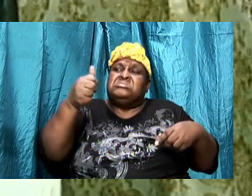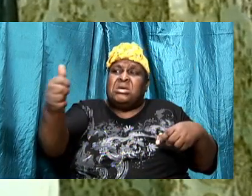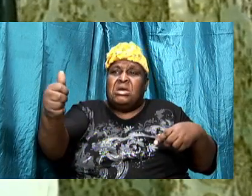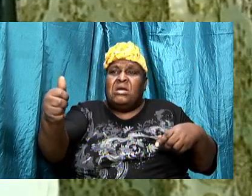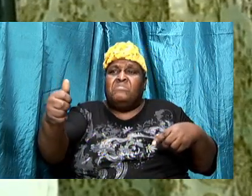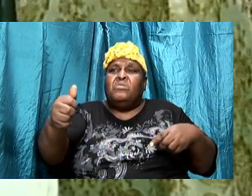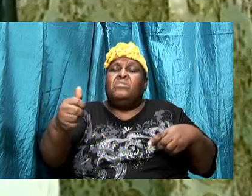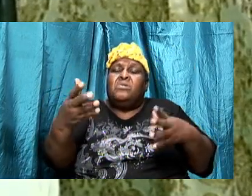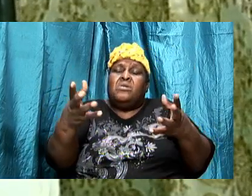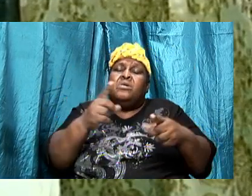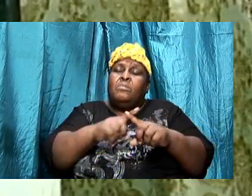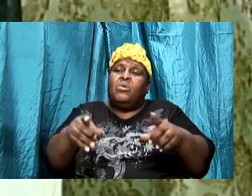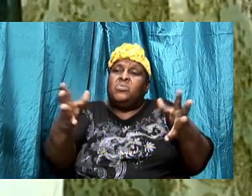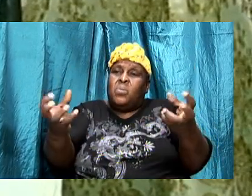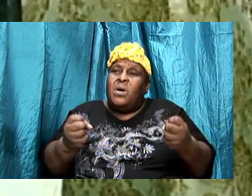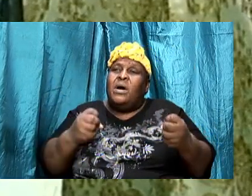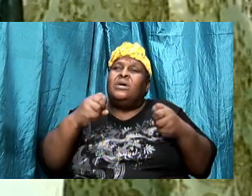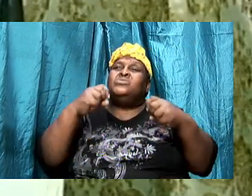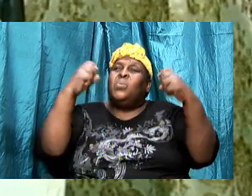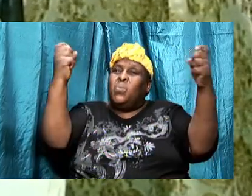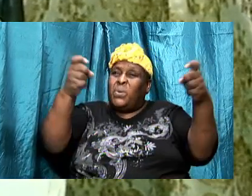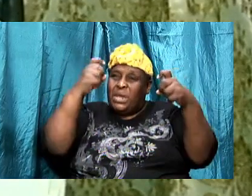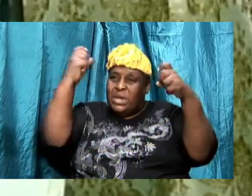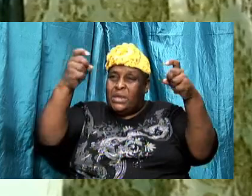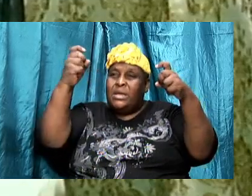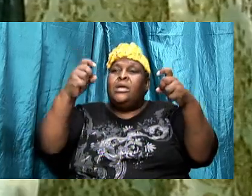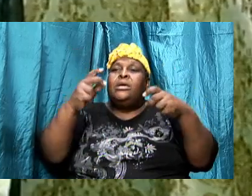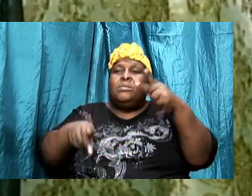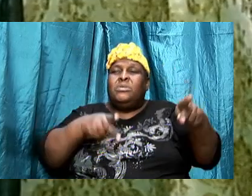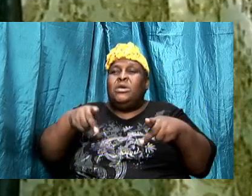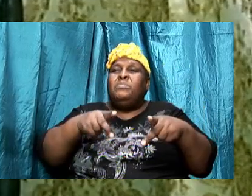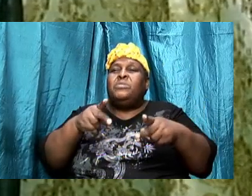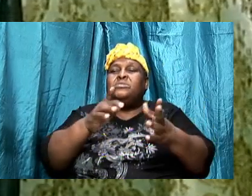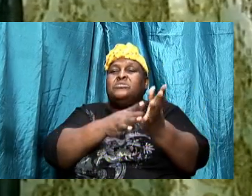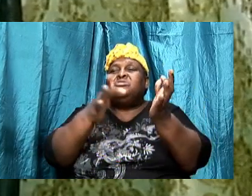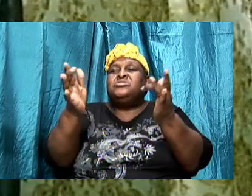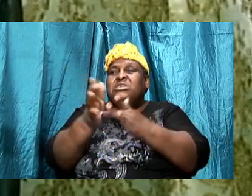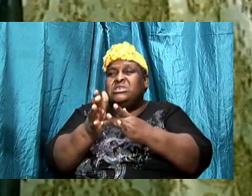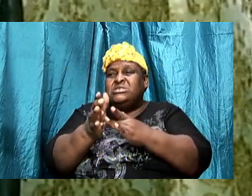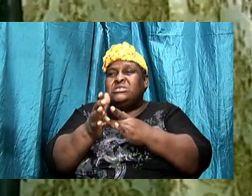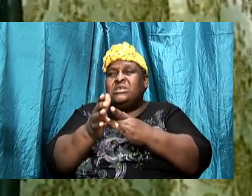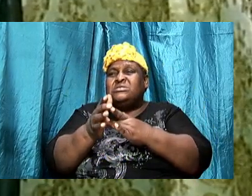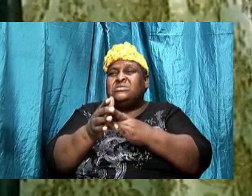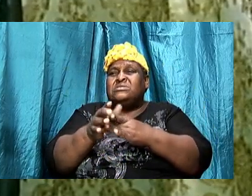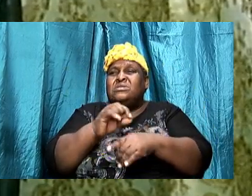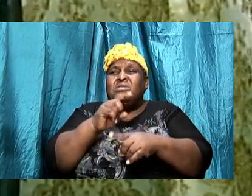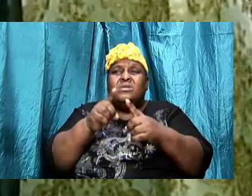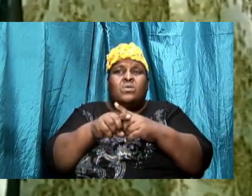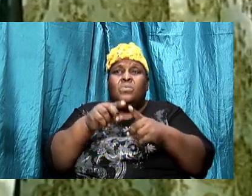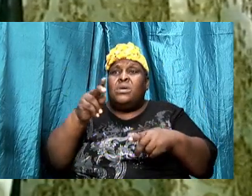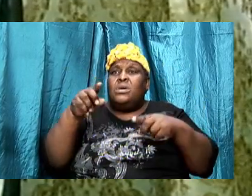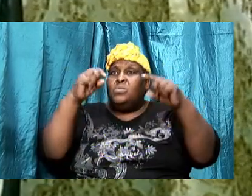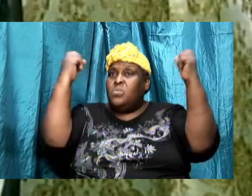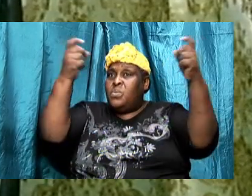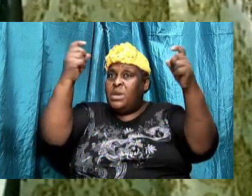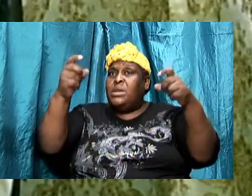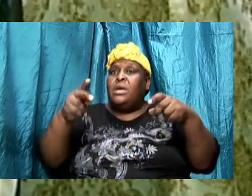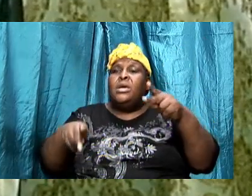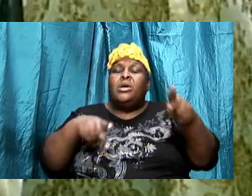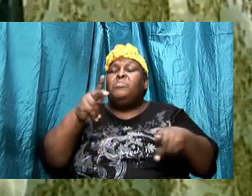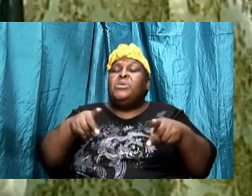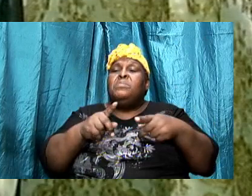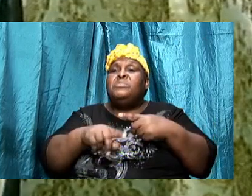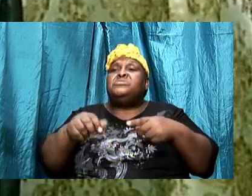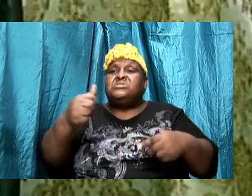them to Christ. Because when we win persons to ourselves, this is the exact thing that happened. We will find